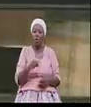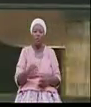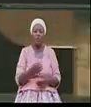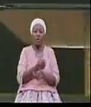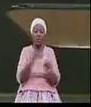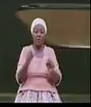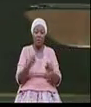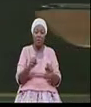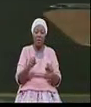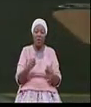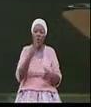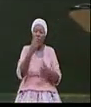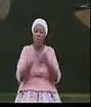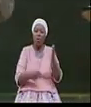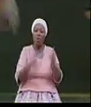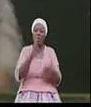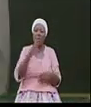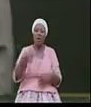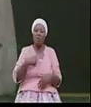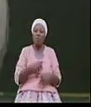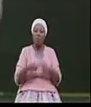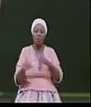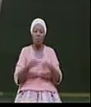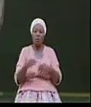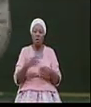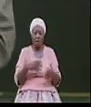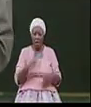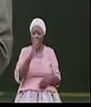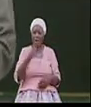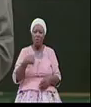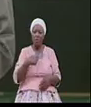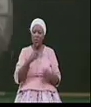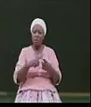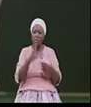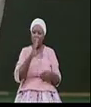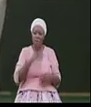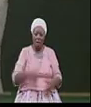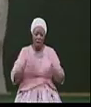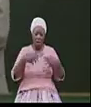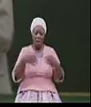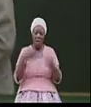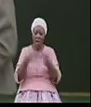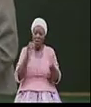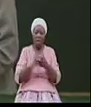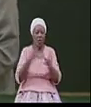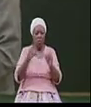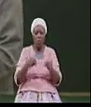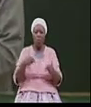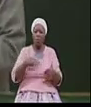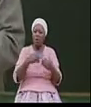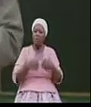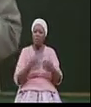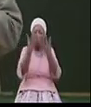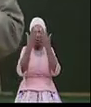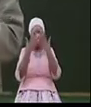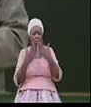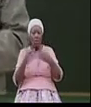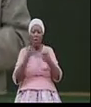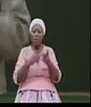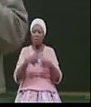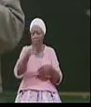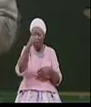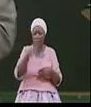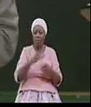Are we to, you know, get angry against everyone? No, we mourn. And blessed are they that mourn, for